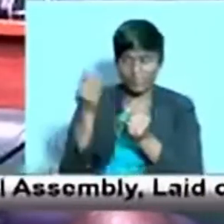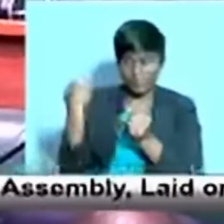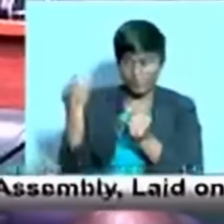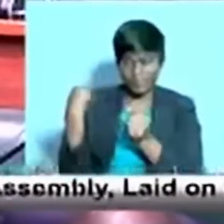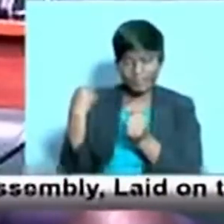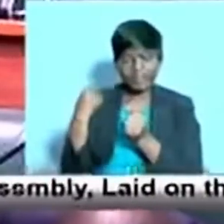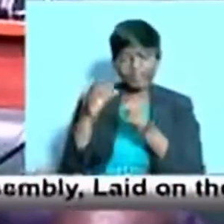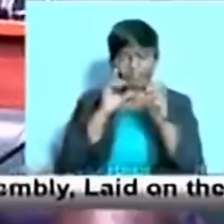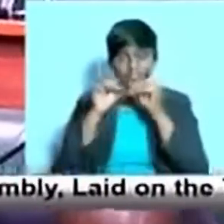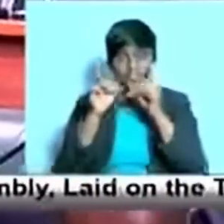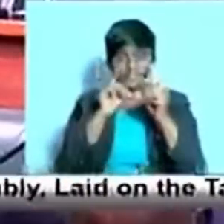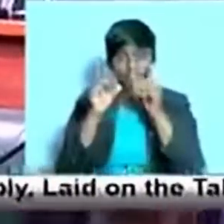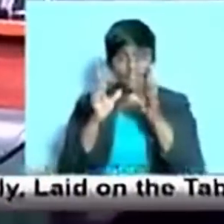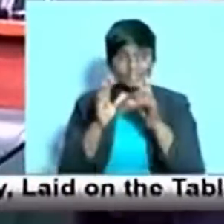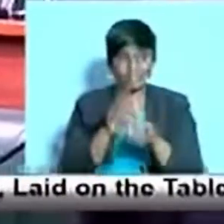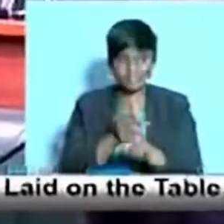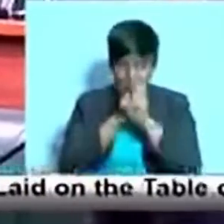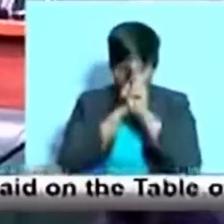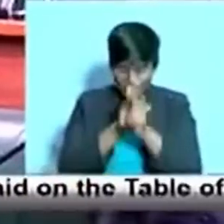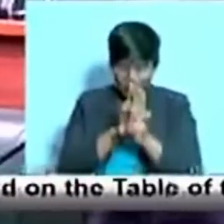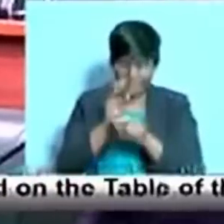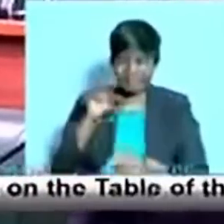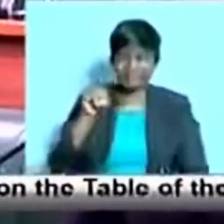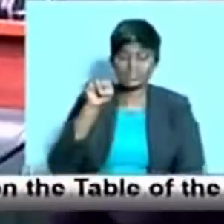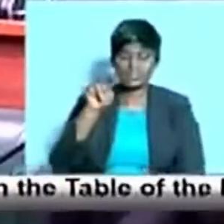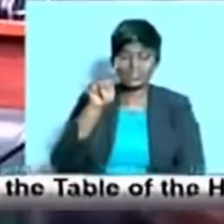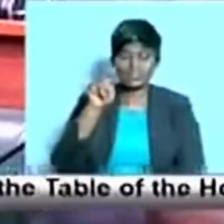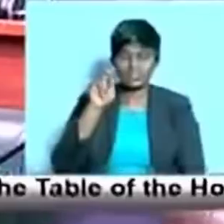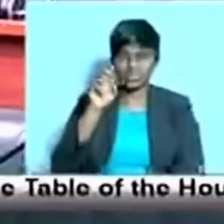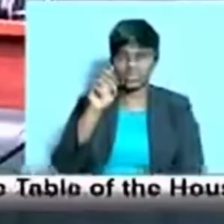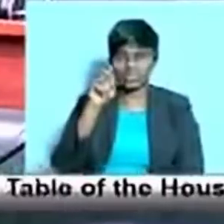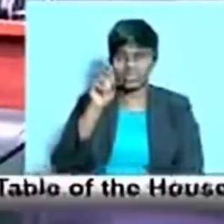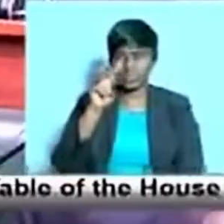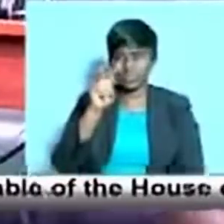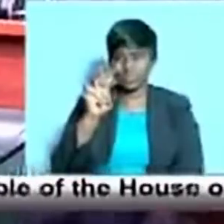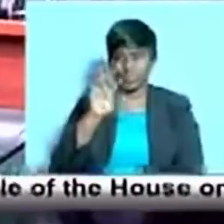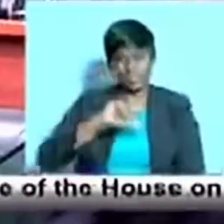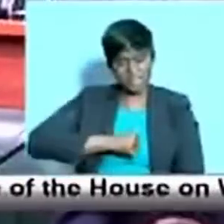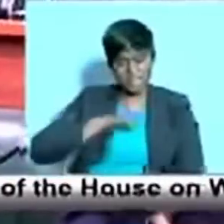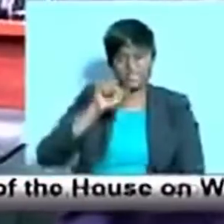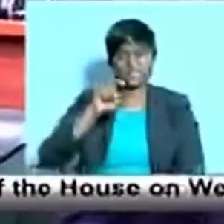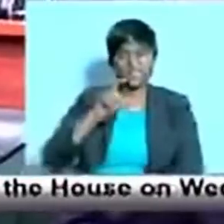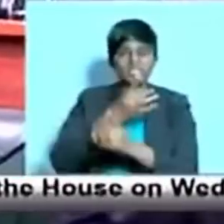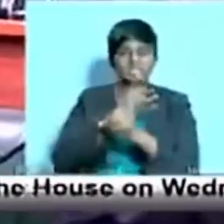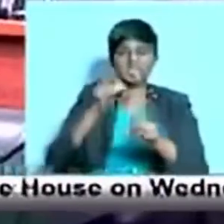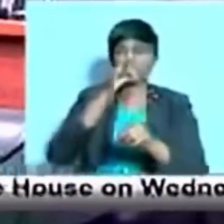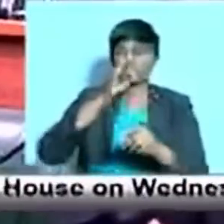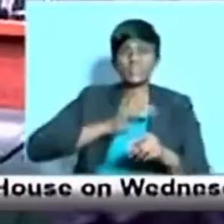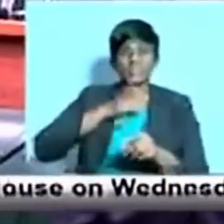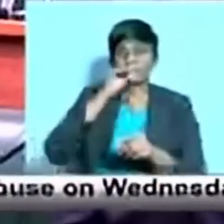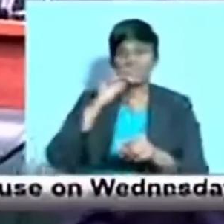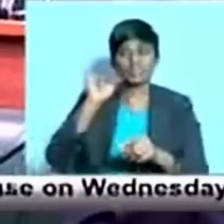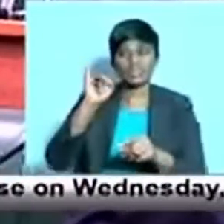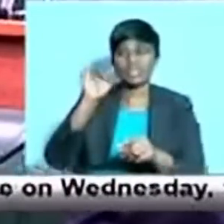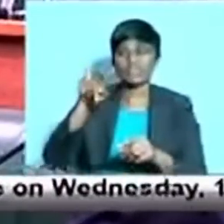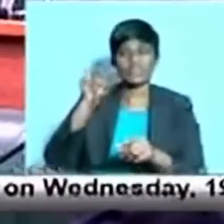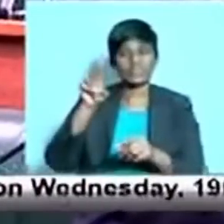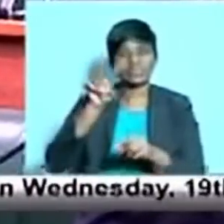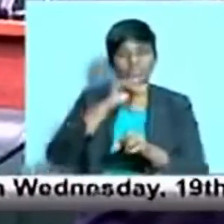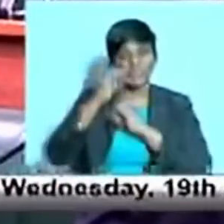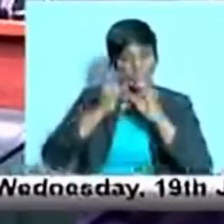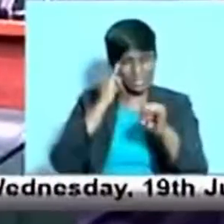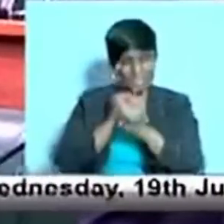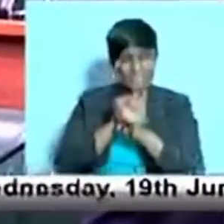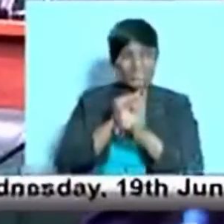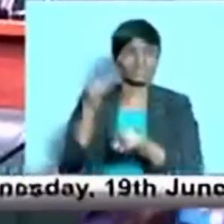debater, Honorable Mtuteka Foy. We need democracy, Madam Speaker. IPU is